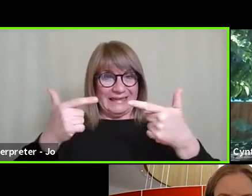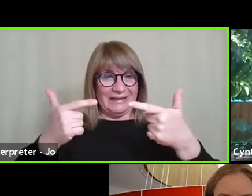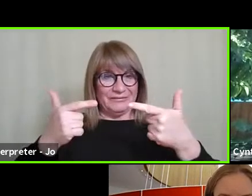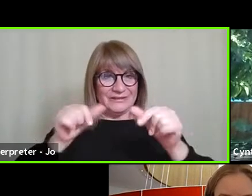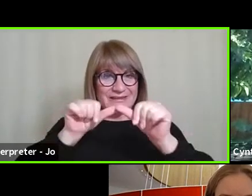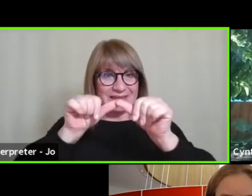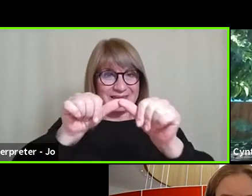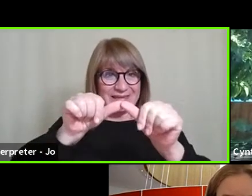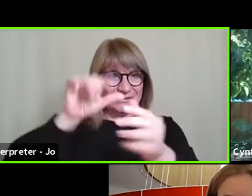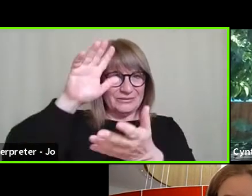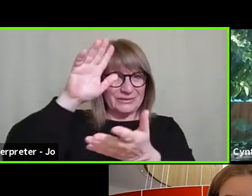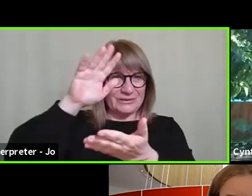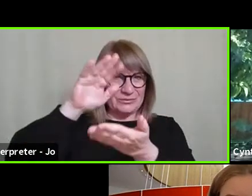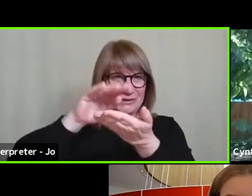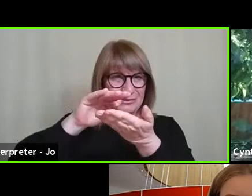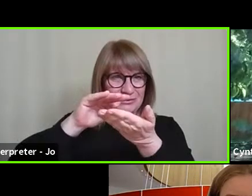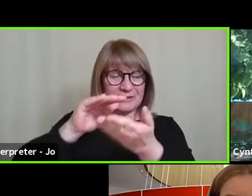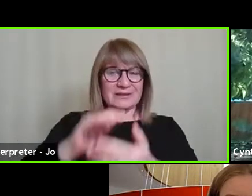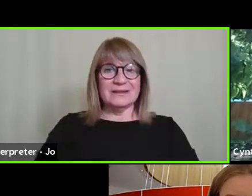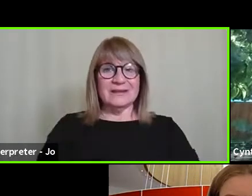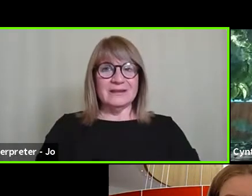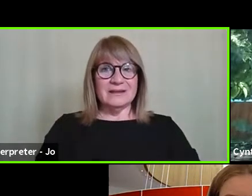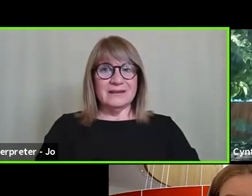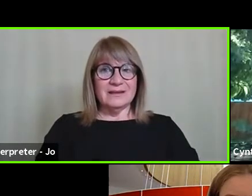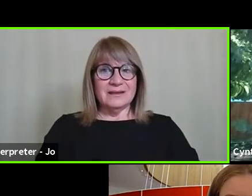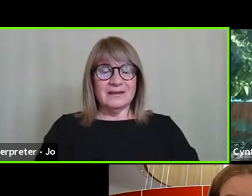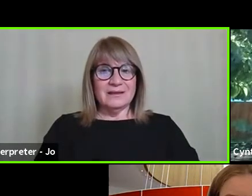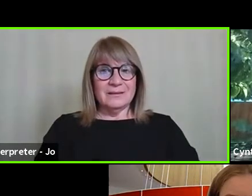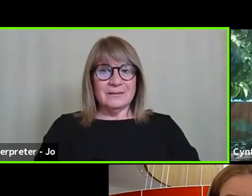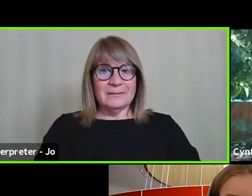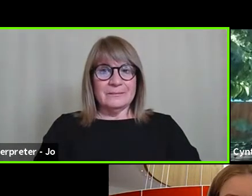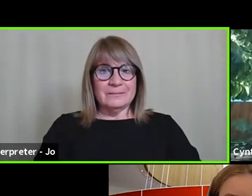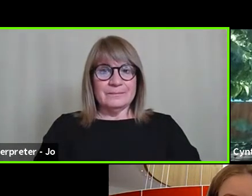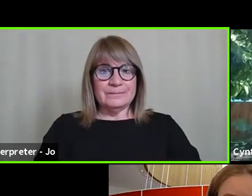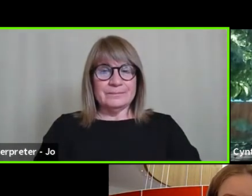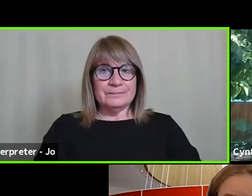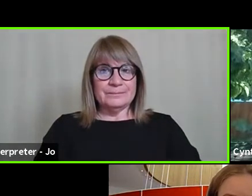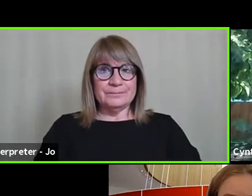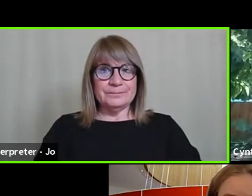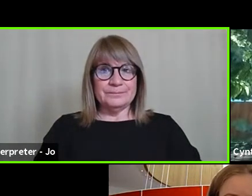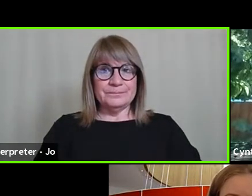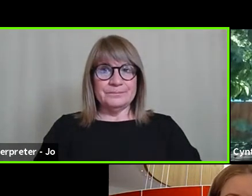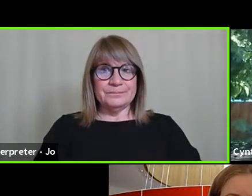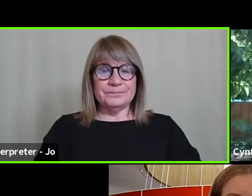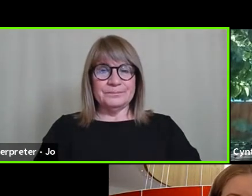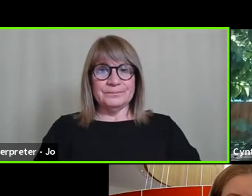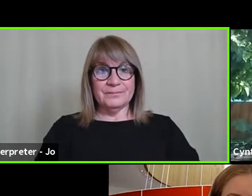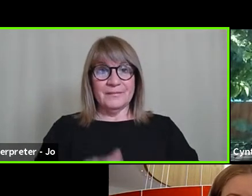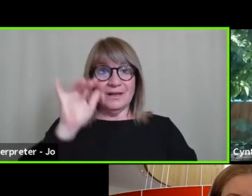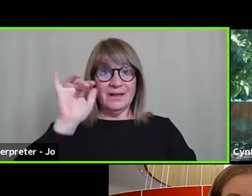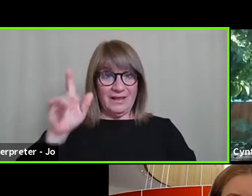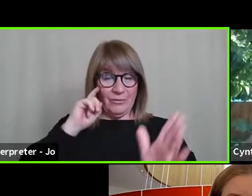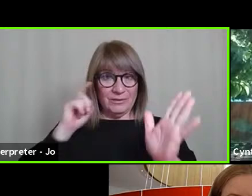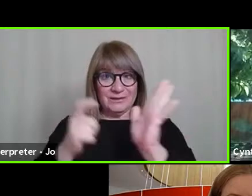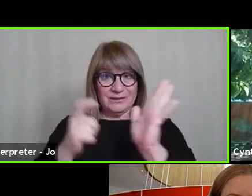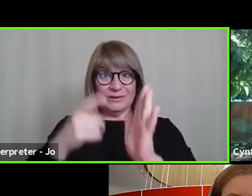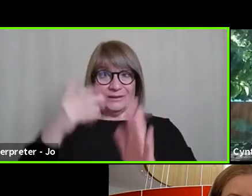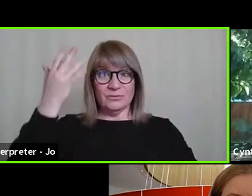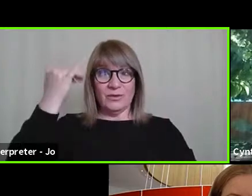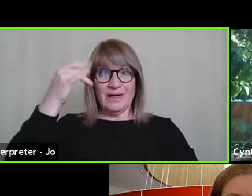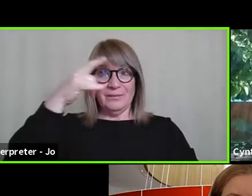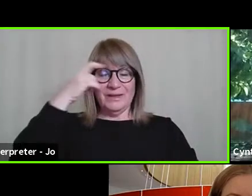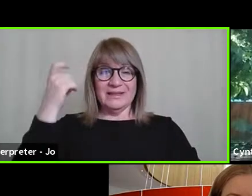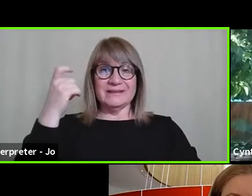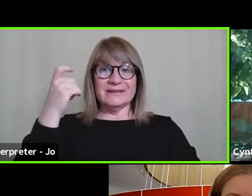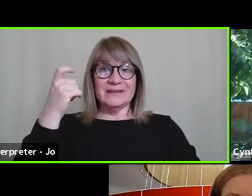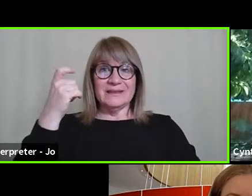important to the documenters who were imprisoned because it it highlighted to have that especially in tandem